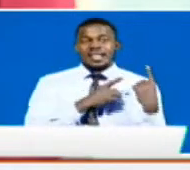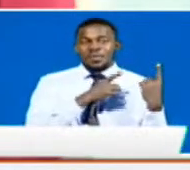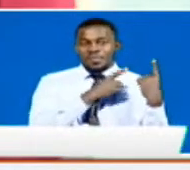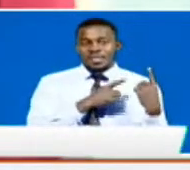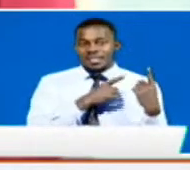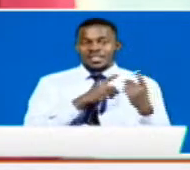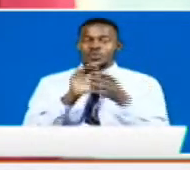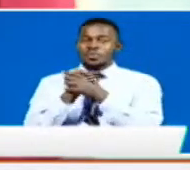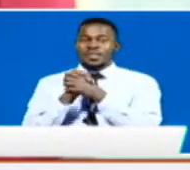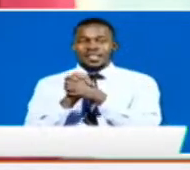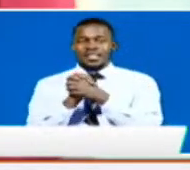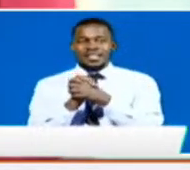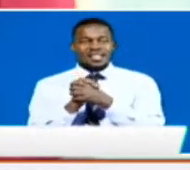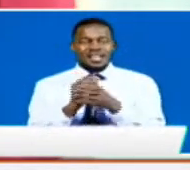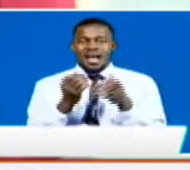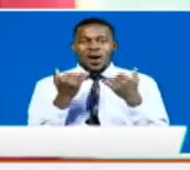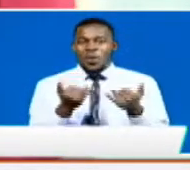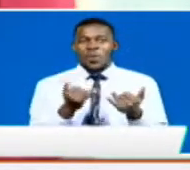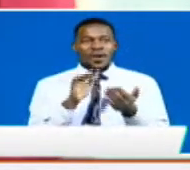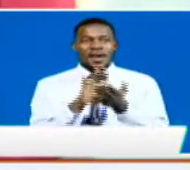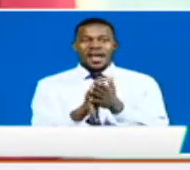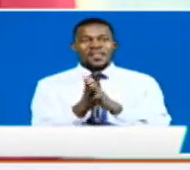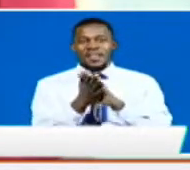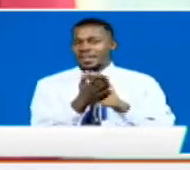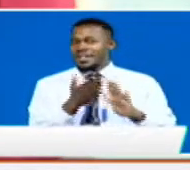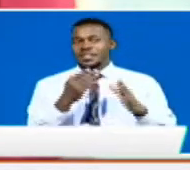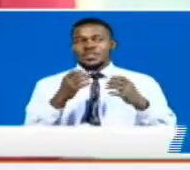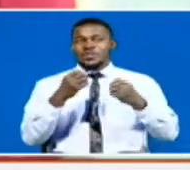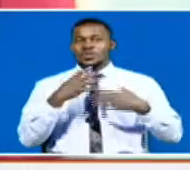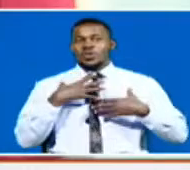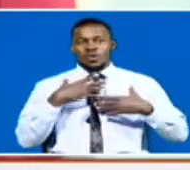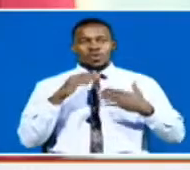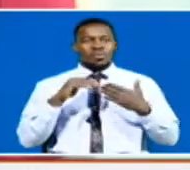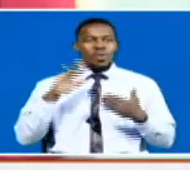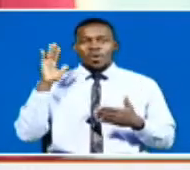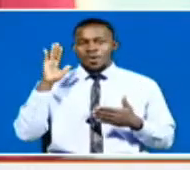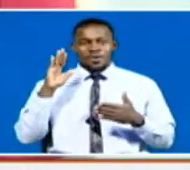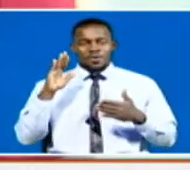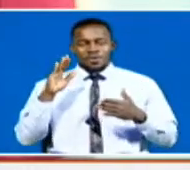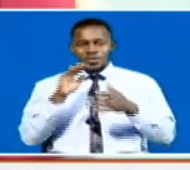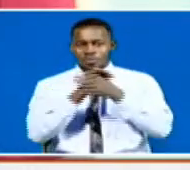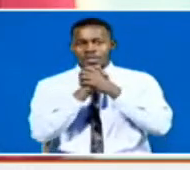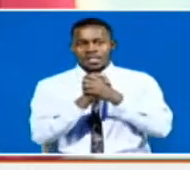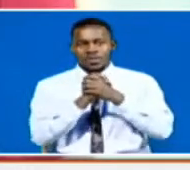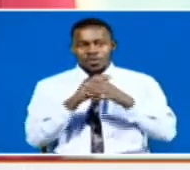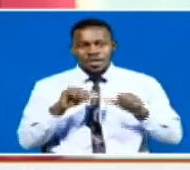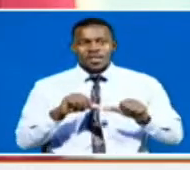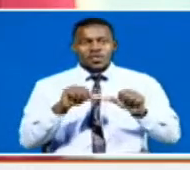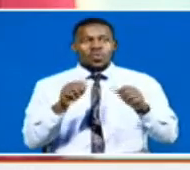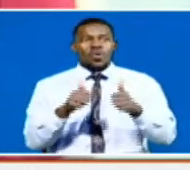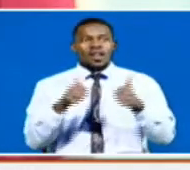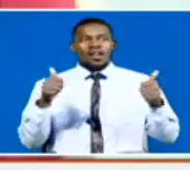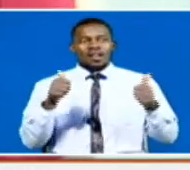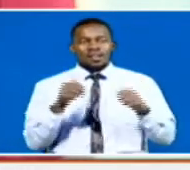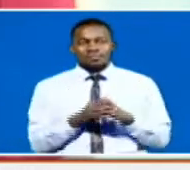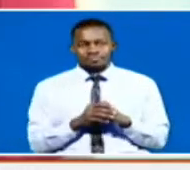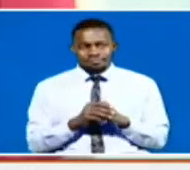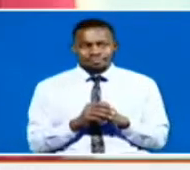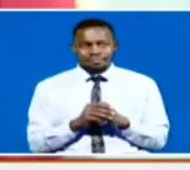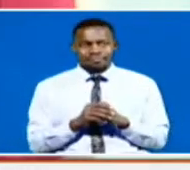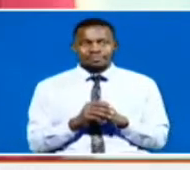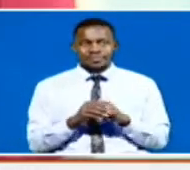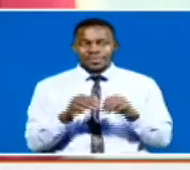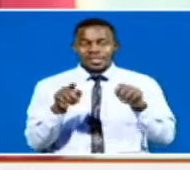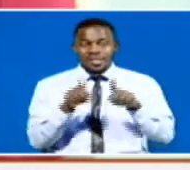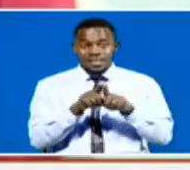ifie, they are now shocked beyond belief. They are shocked beyond belief. And that